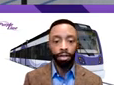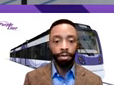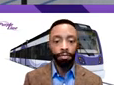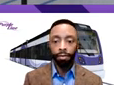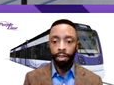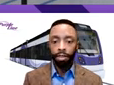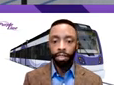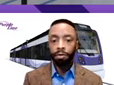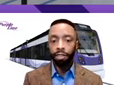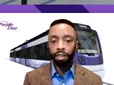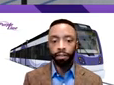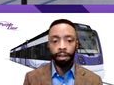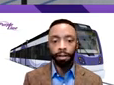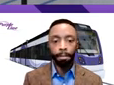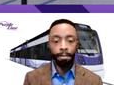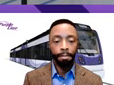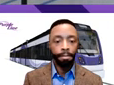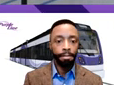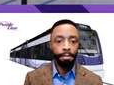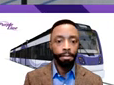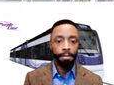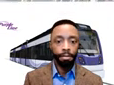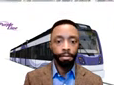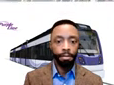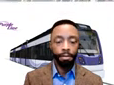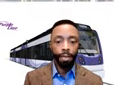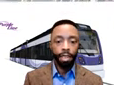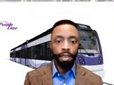eastbound. Let's move to the next slide.